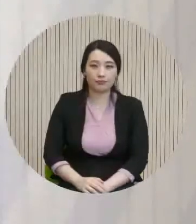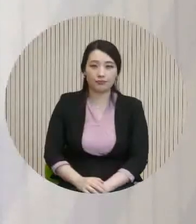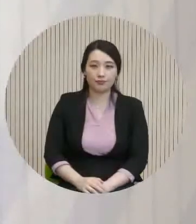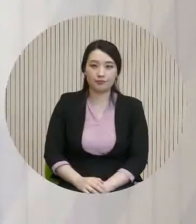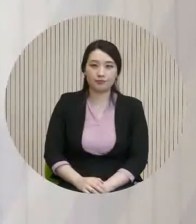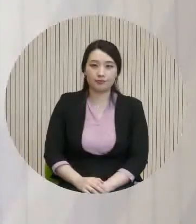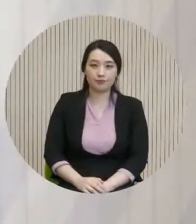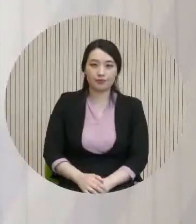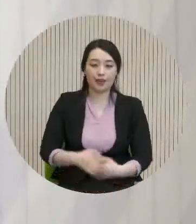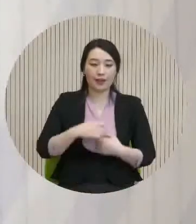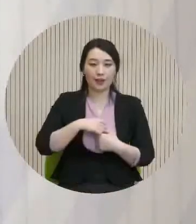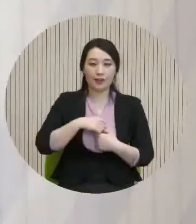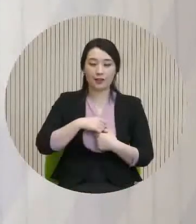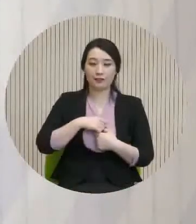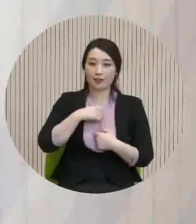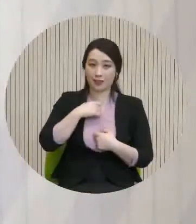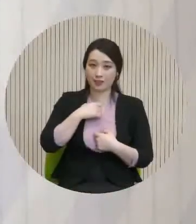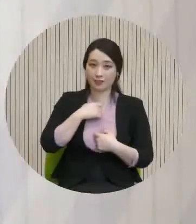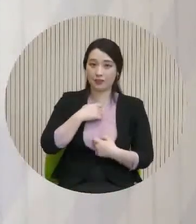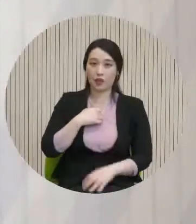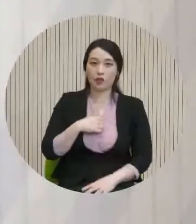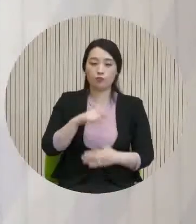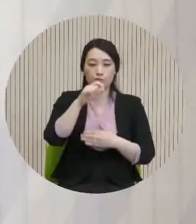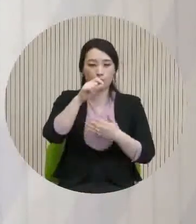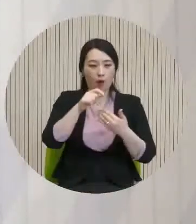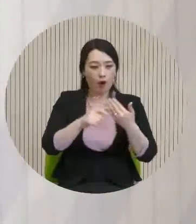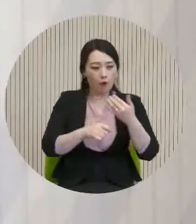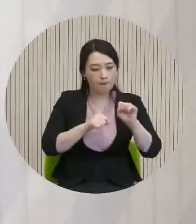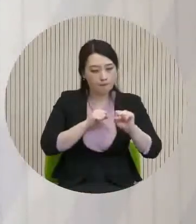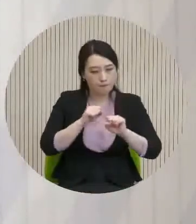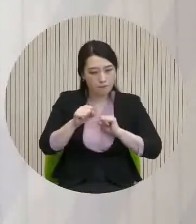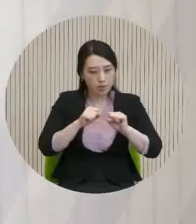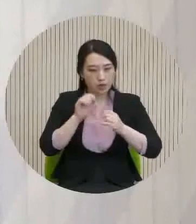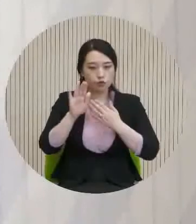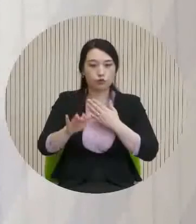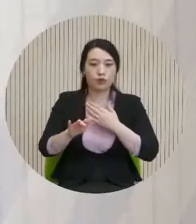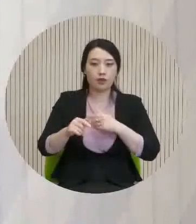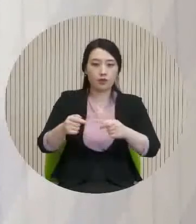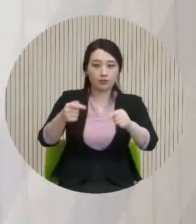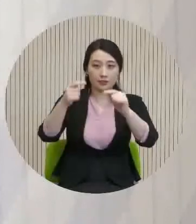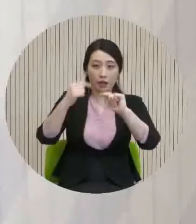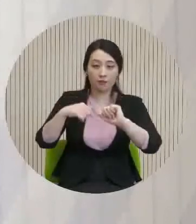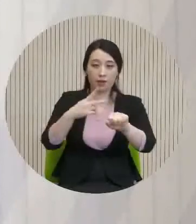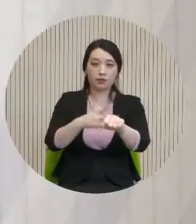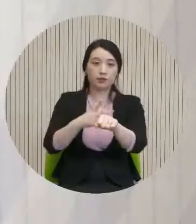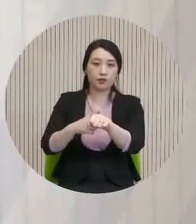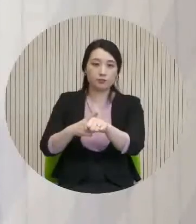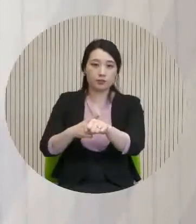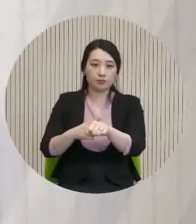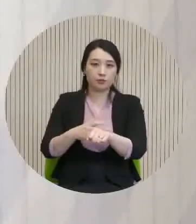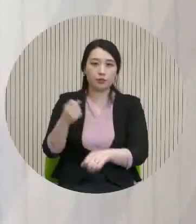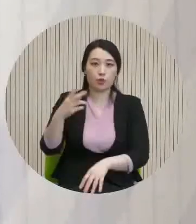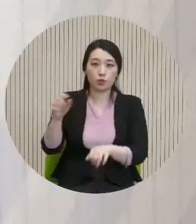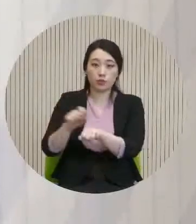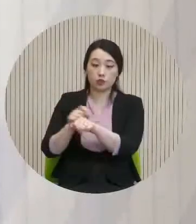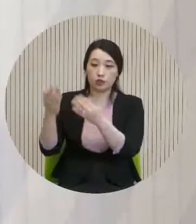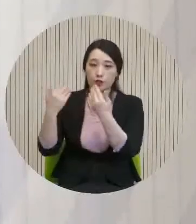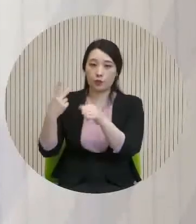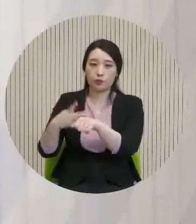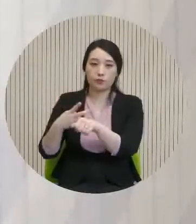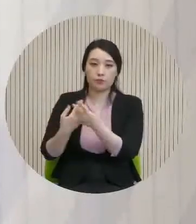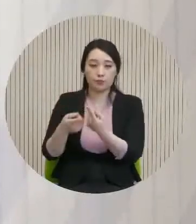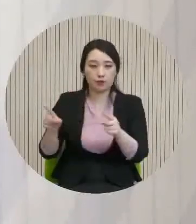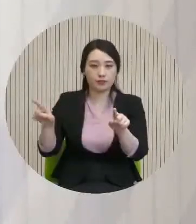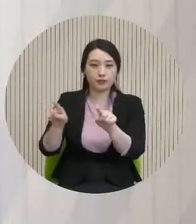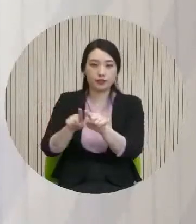this. In fact, after carrying out the program, the participating libraries and